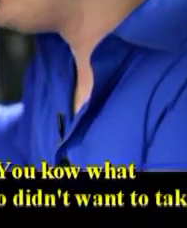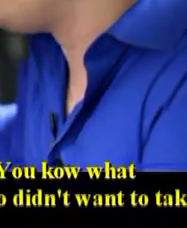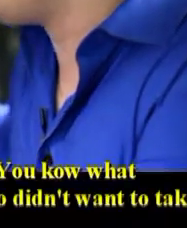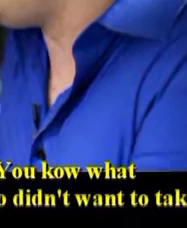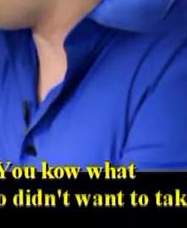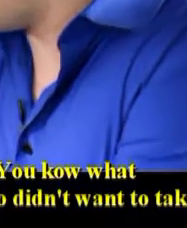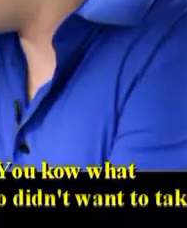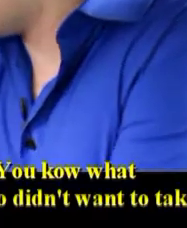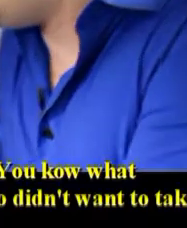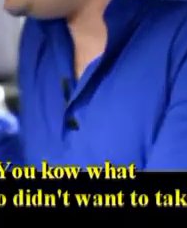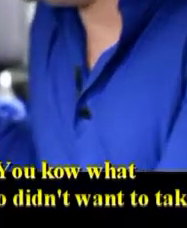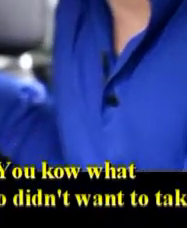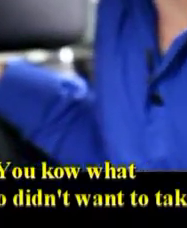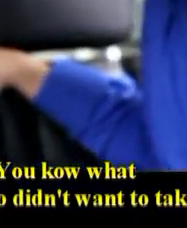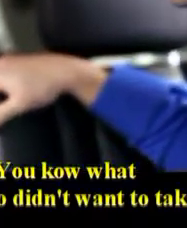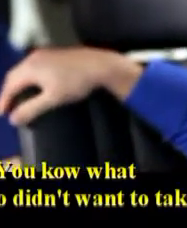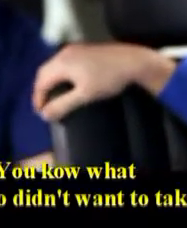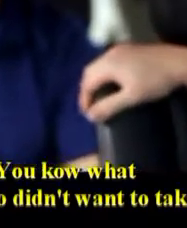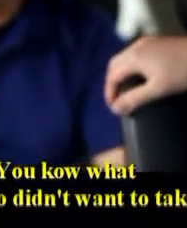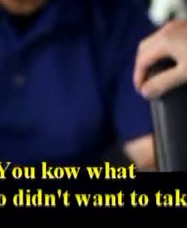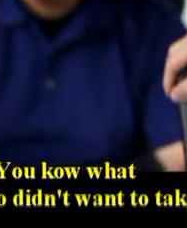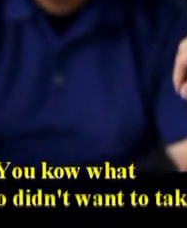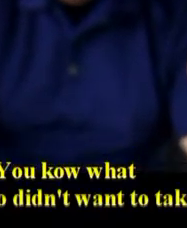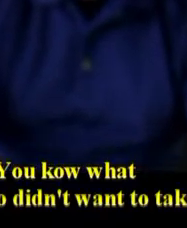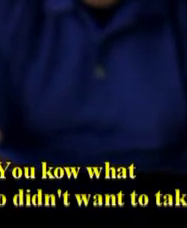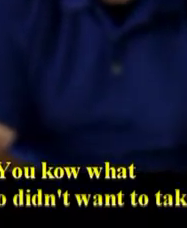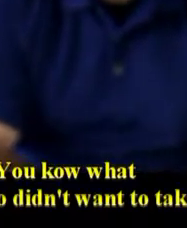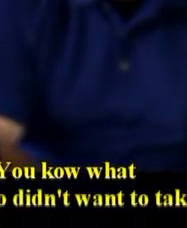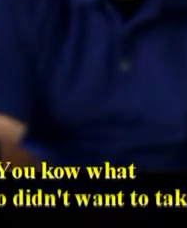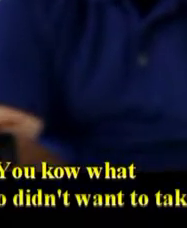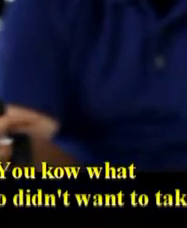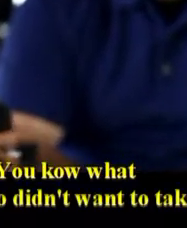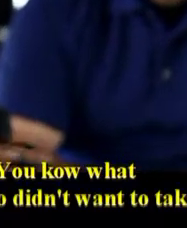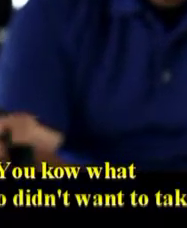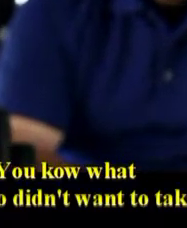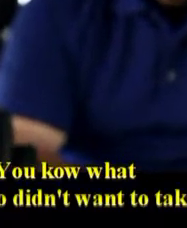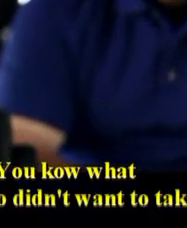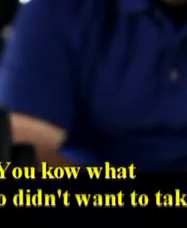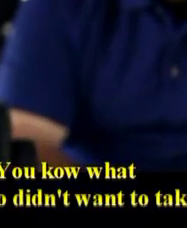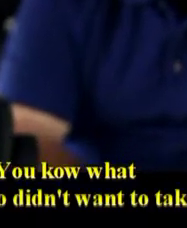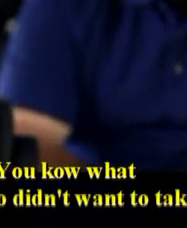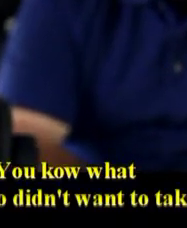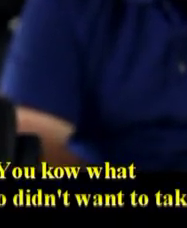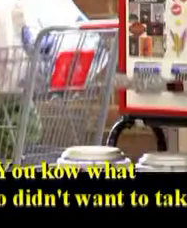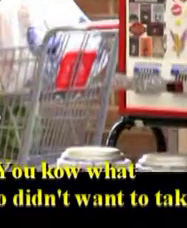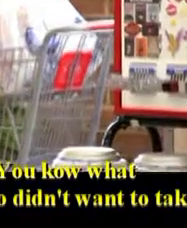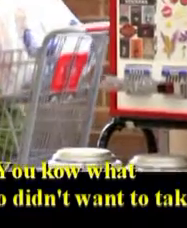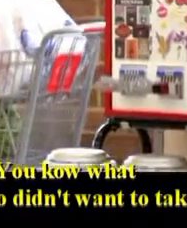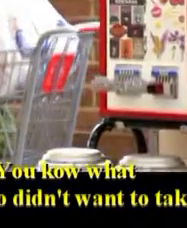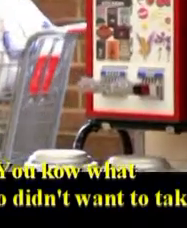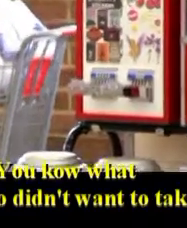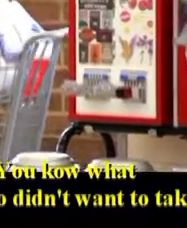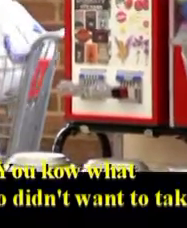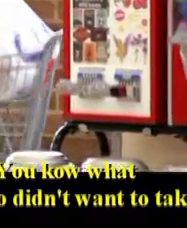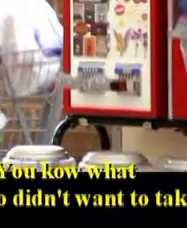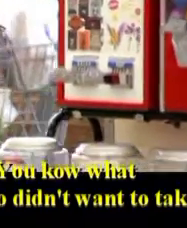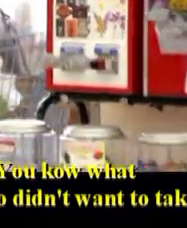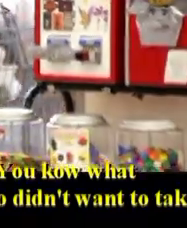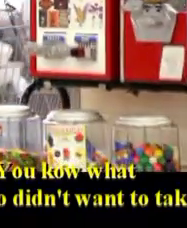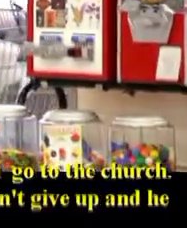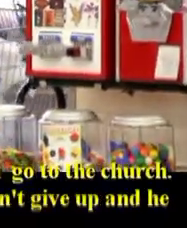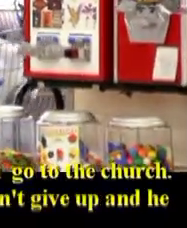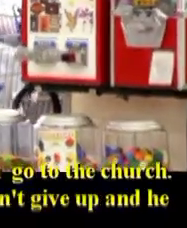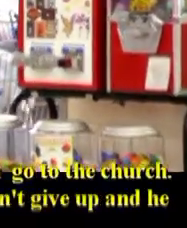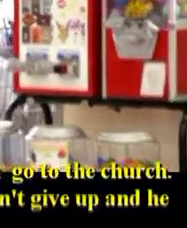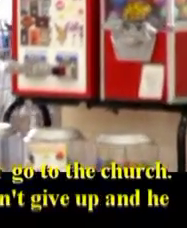she did really, really good. Thank you. You did. Well, you know what happened? Initially, there was one lady who didn't want to